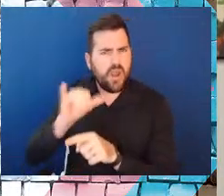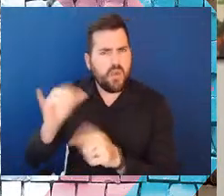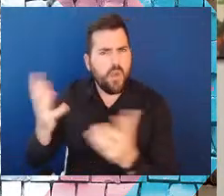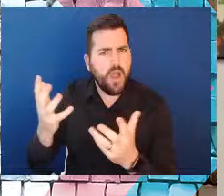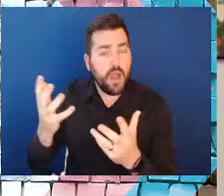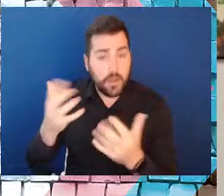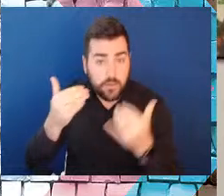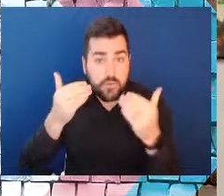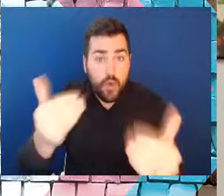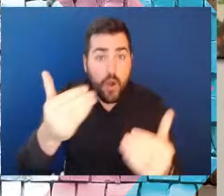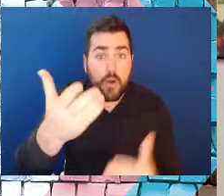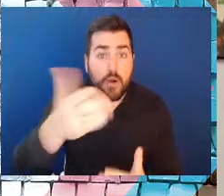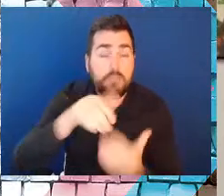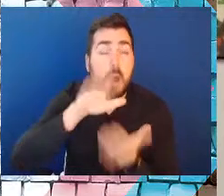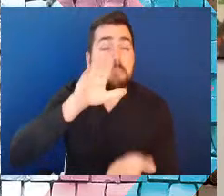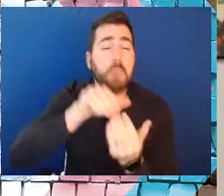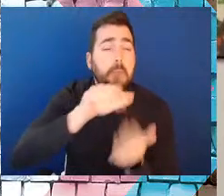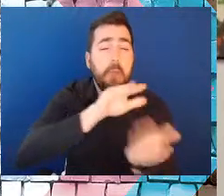Go!